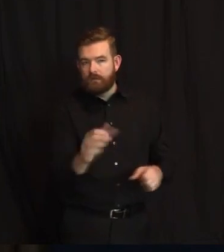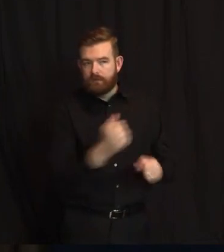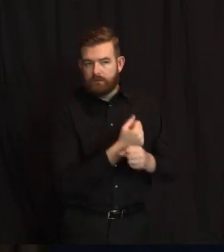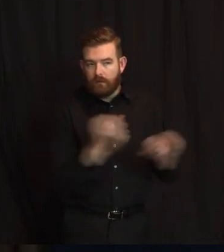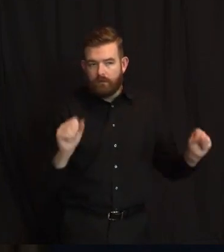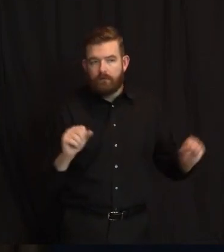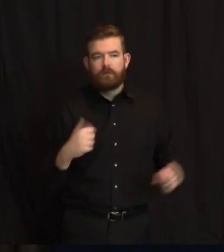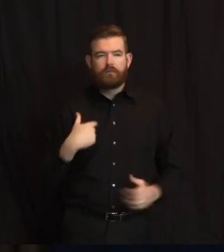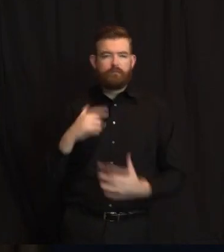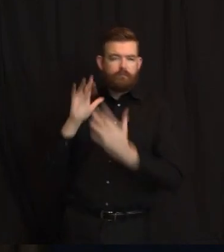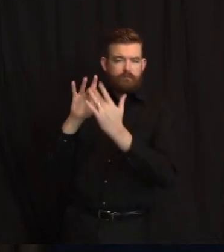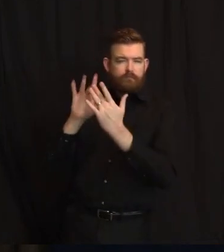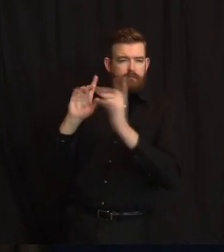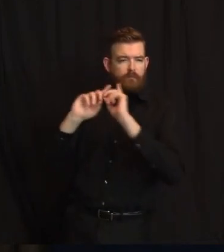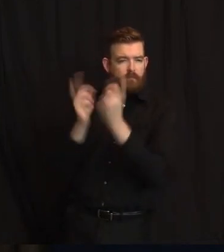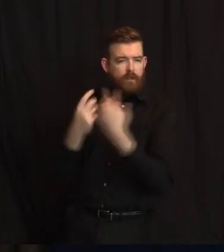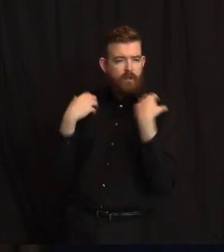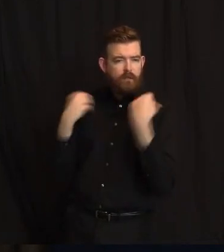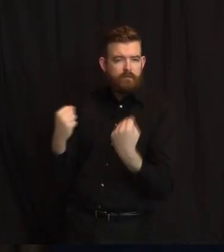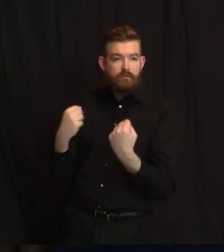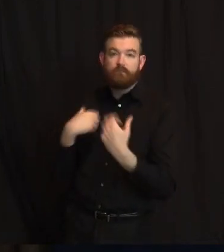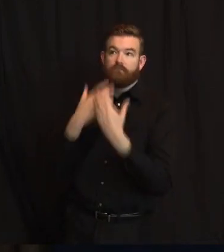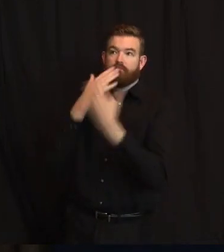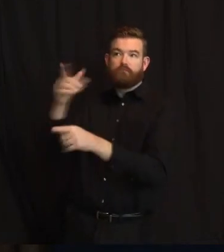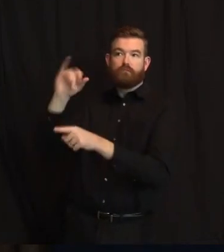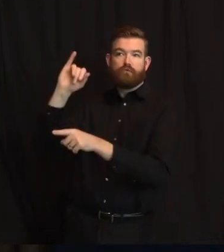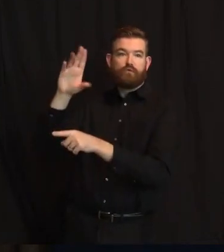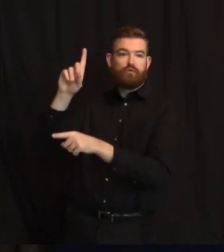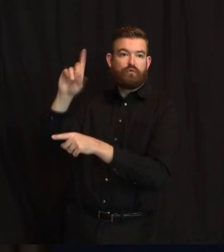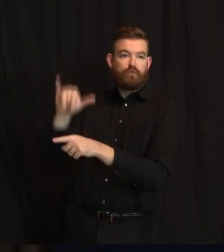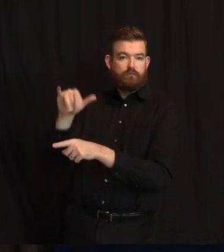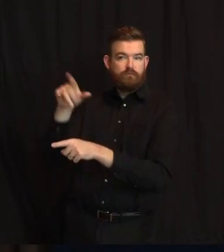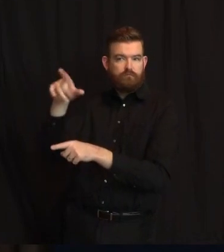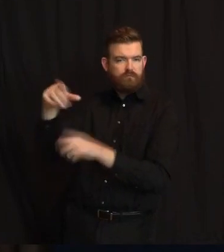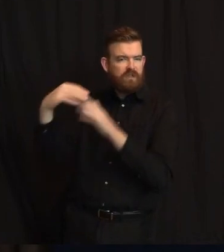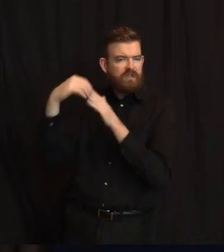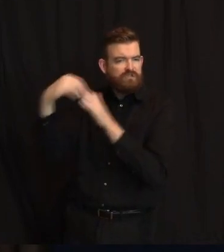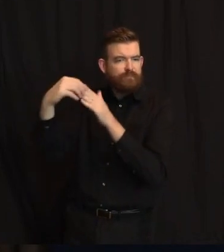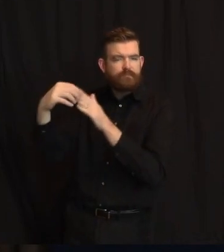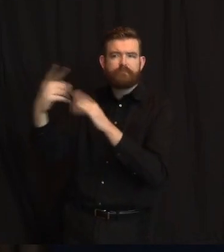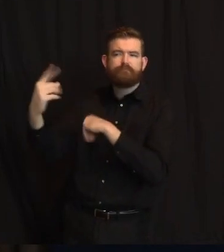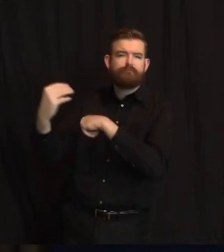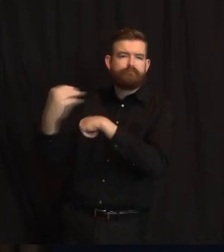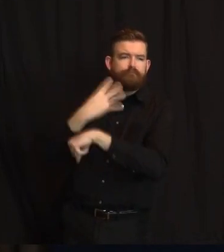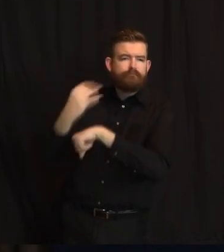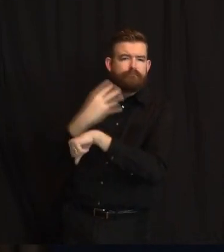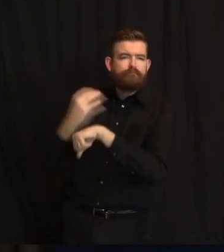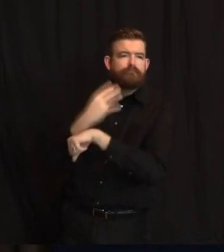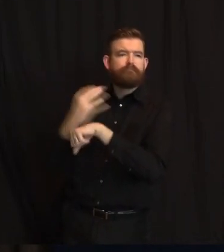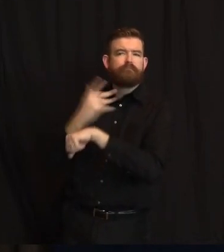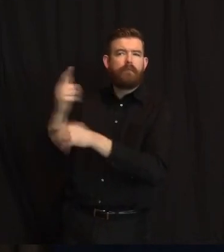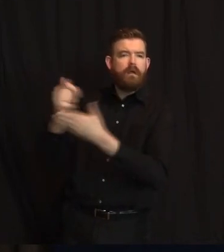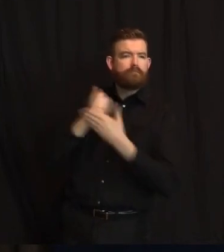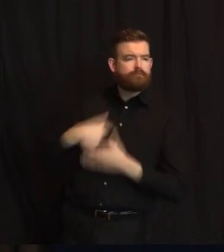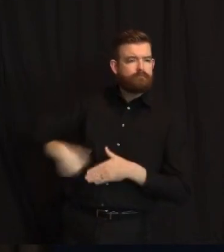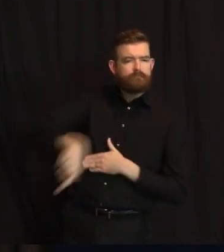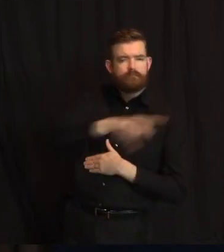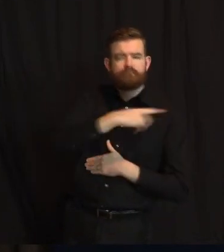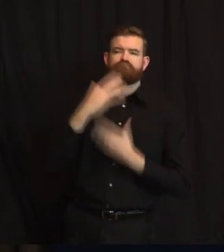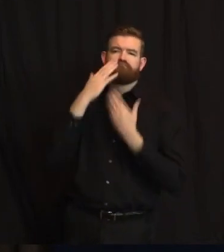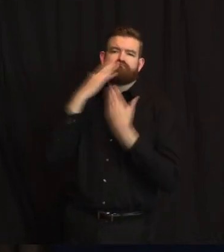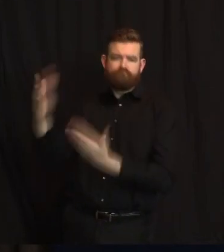Commissioner Persicelli, for your leadership and your guidance to us and your staff moving forward. We have